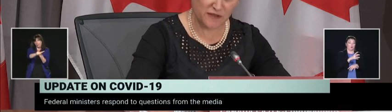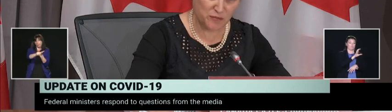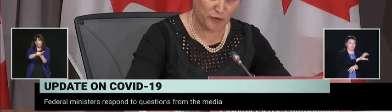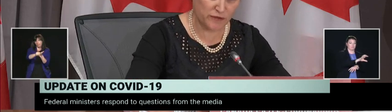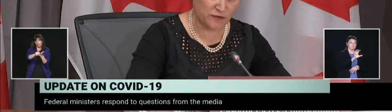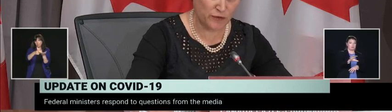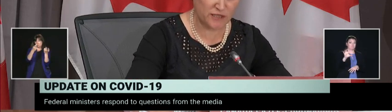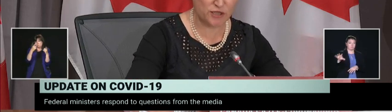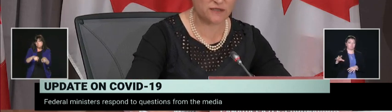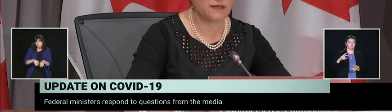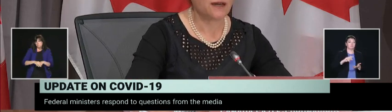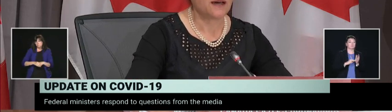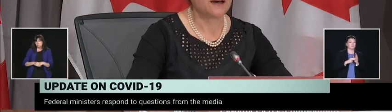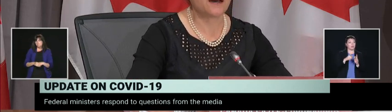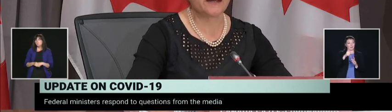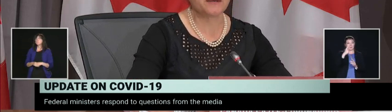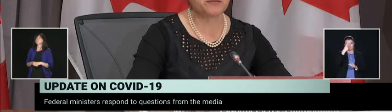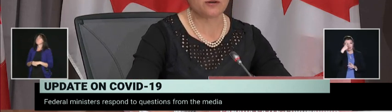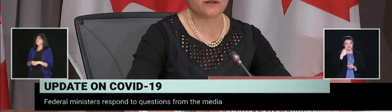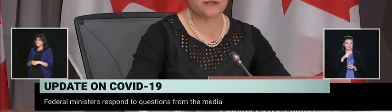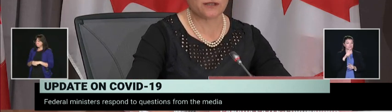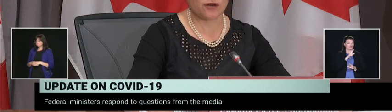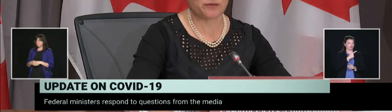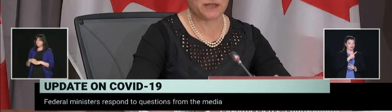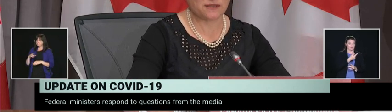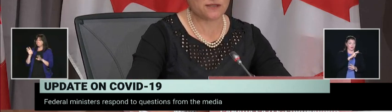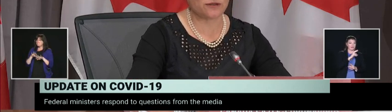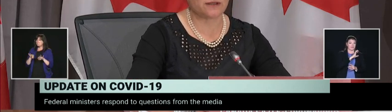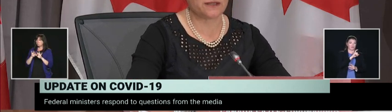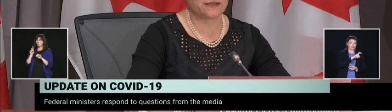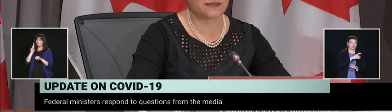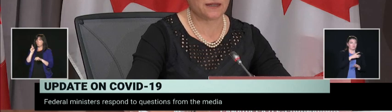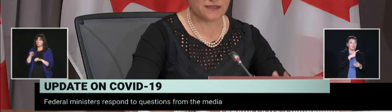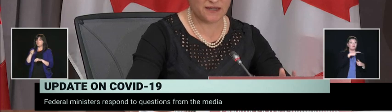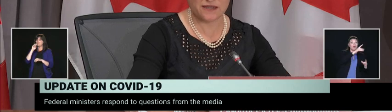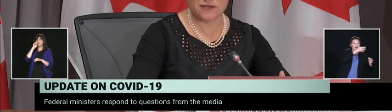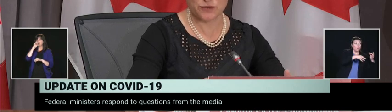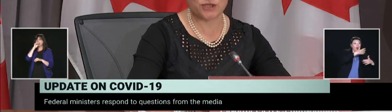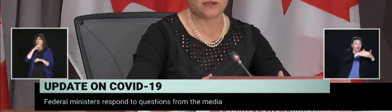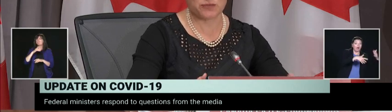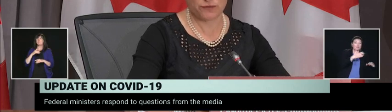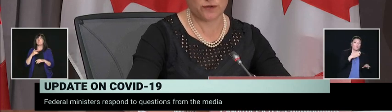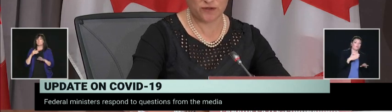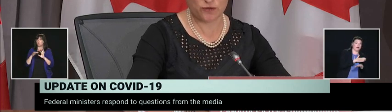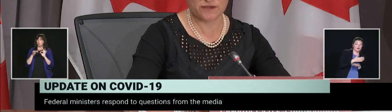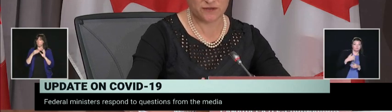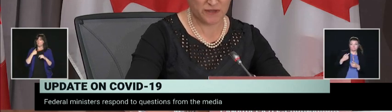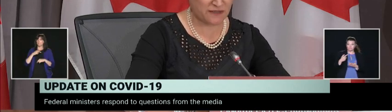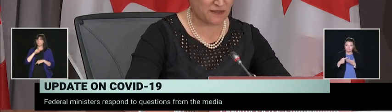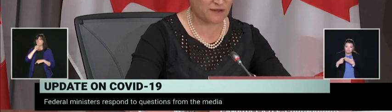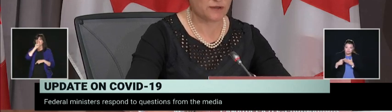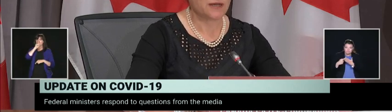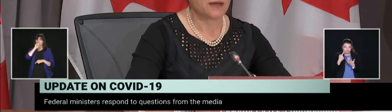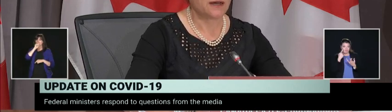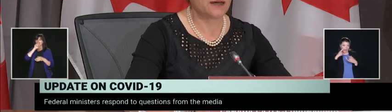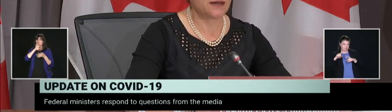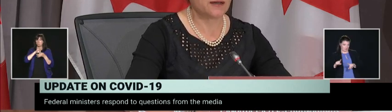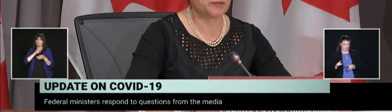Thank you for the important question. I'm not going to comment on a case which is before the courts right